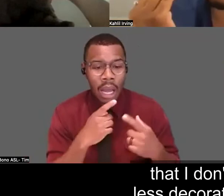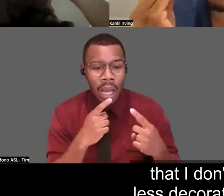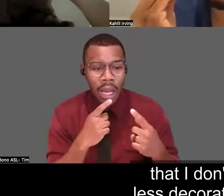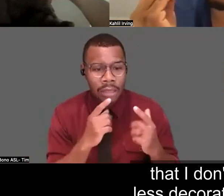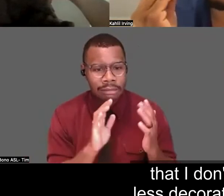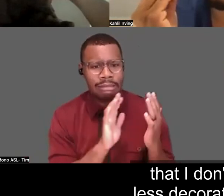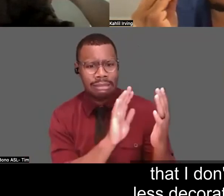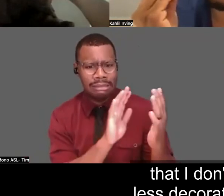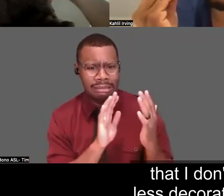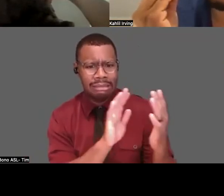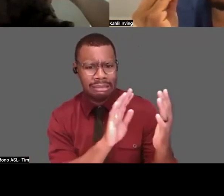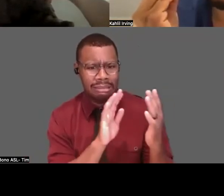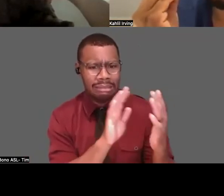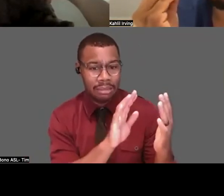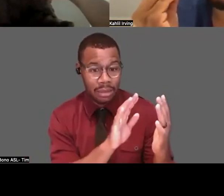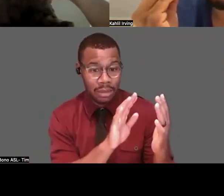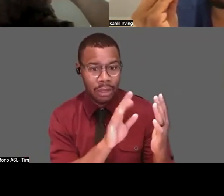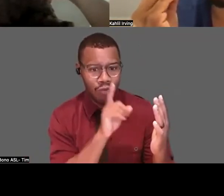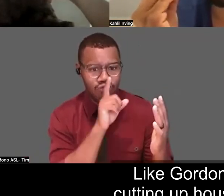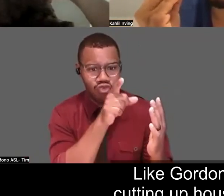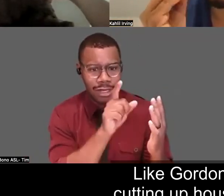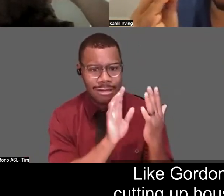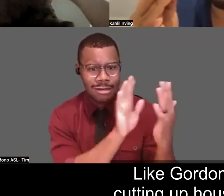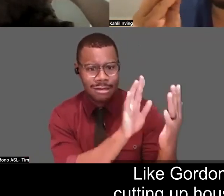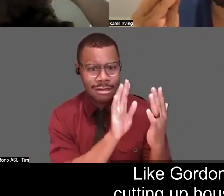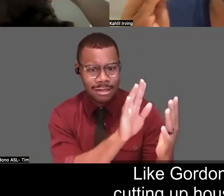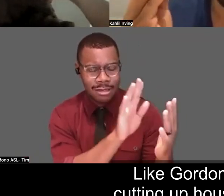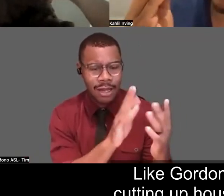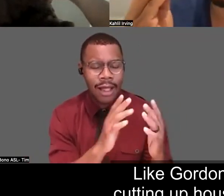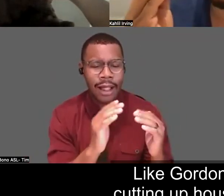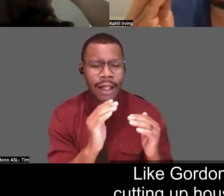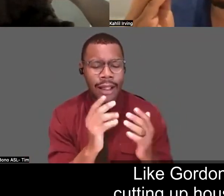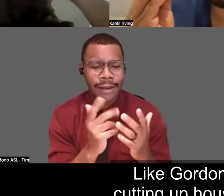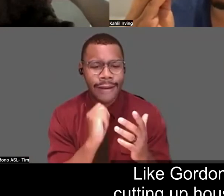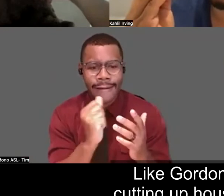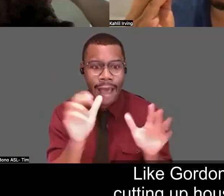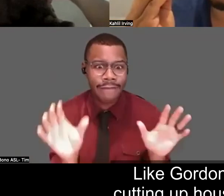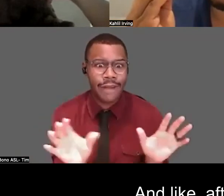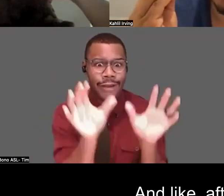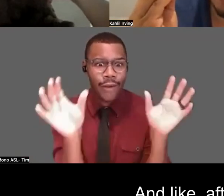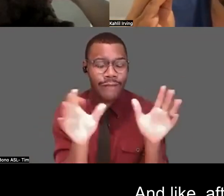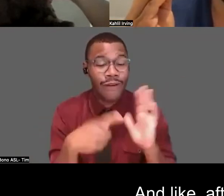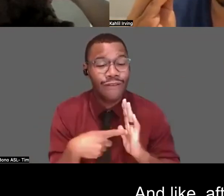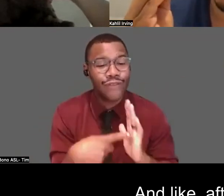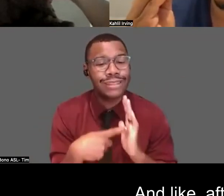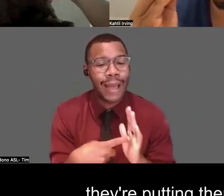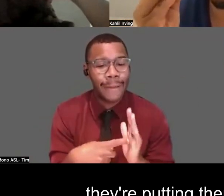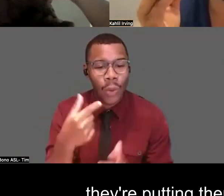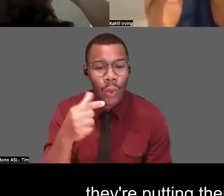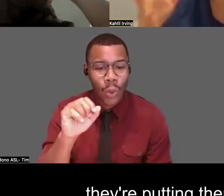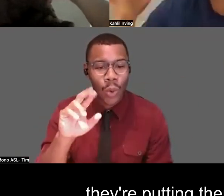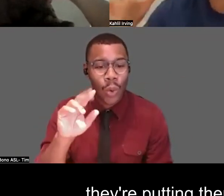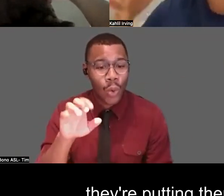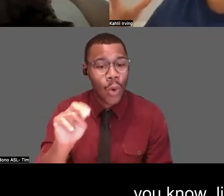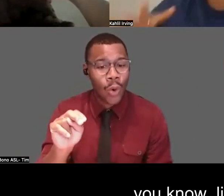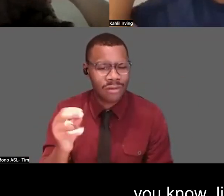less decorative in a way. Like Gordon Clark cutting up houses, and like after his death, they're putting them in